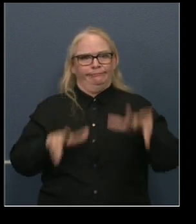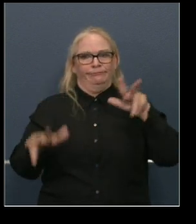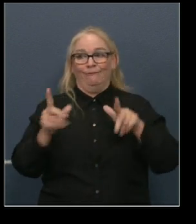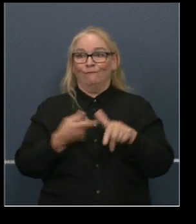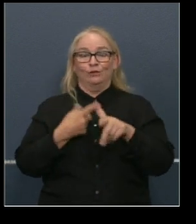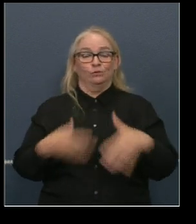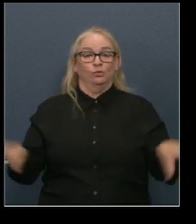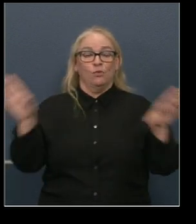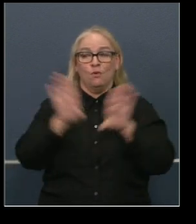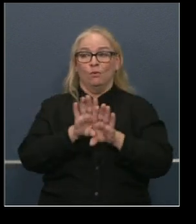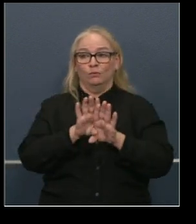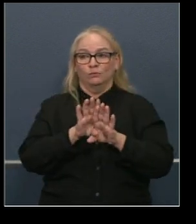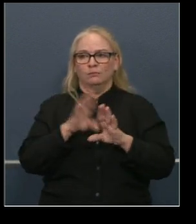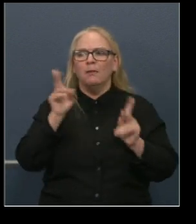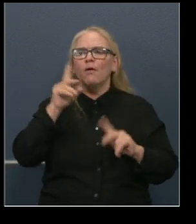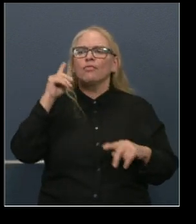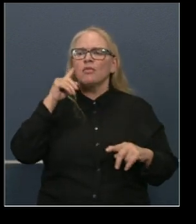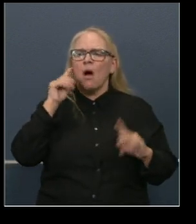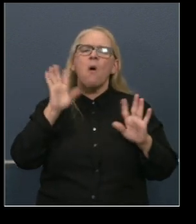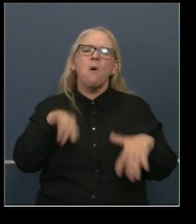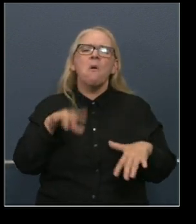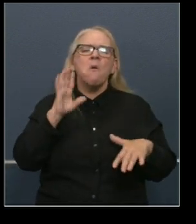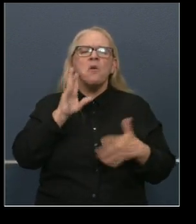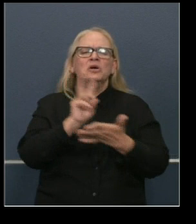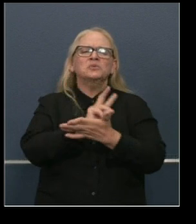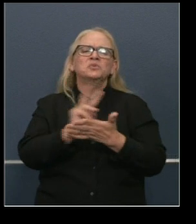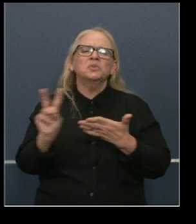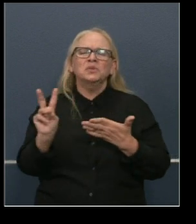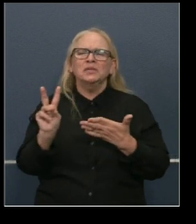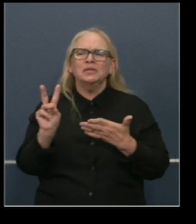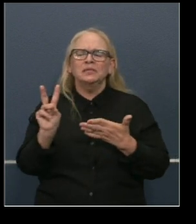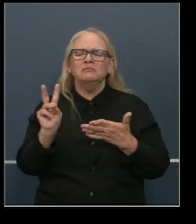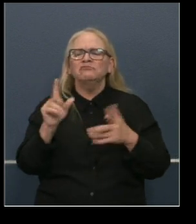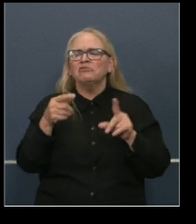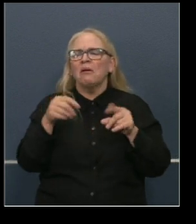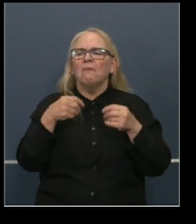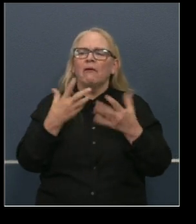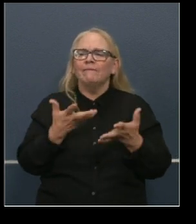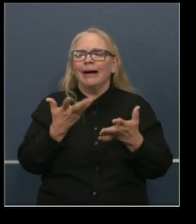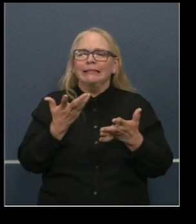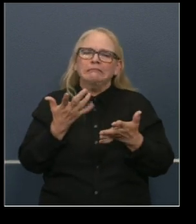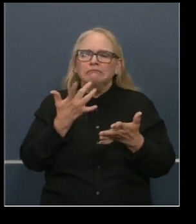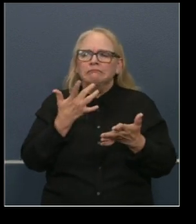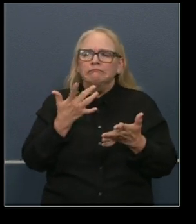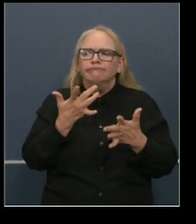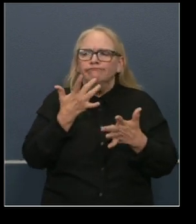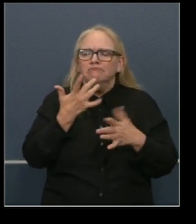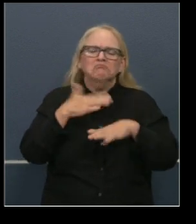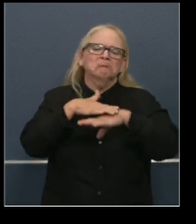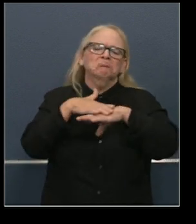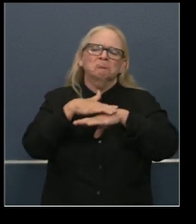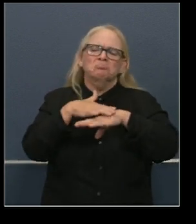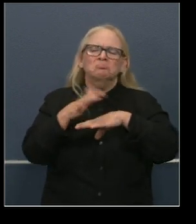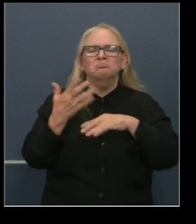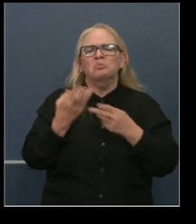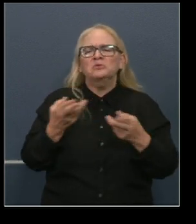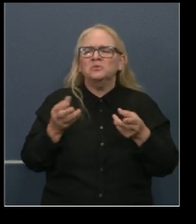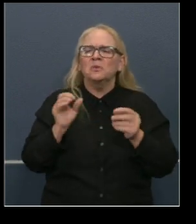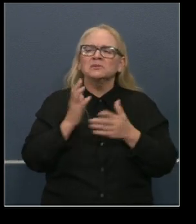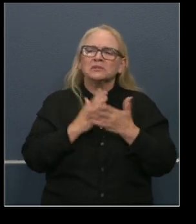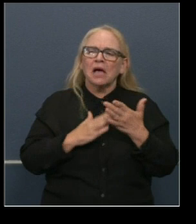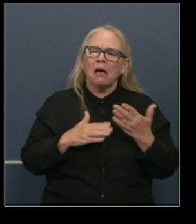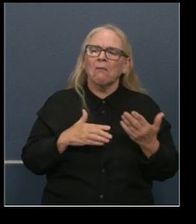would be 2 weeks. So they were just providing some, supplementary resources. Some districts only had instructional